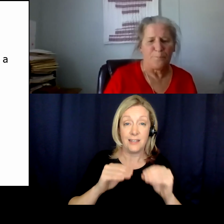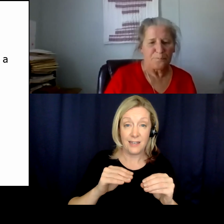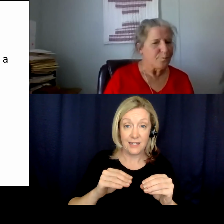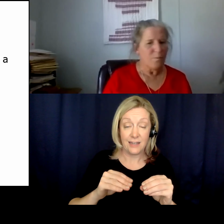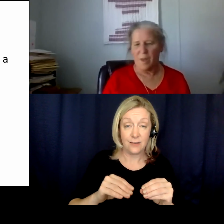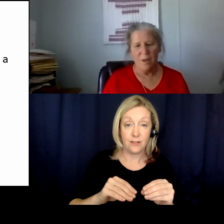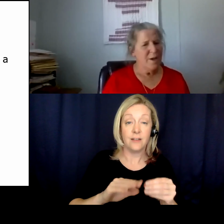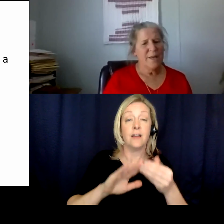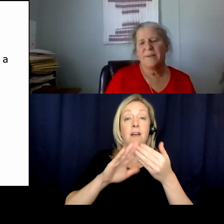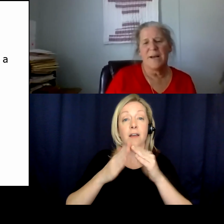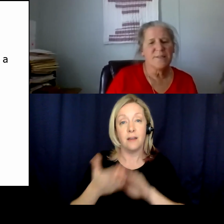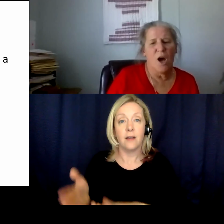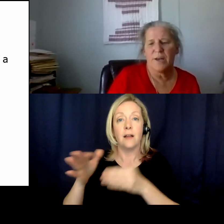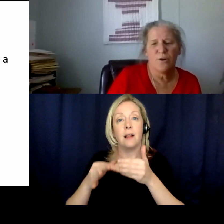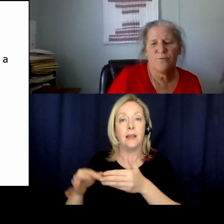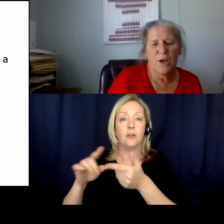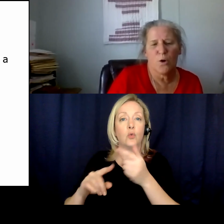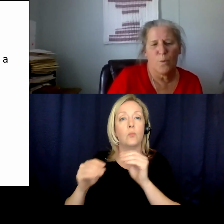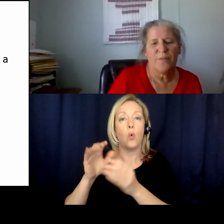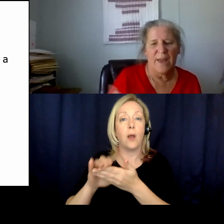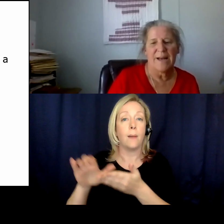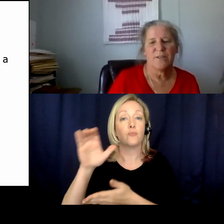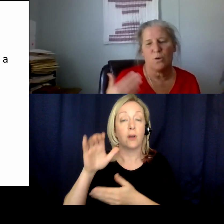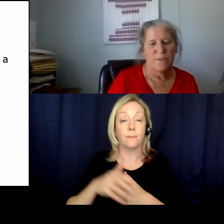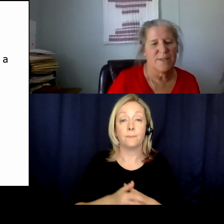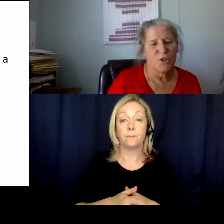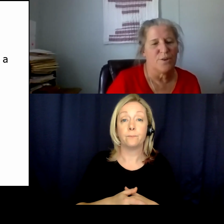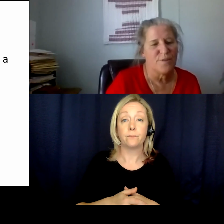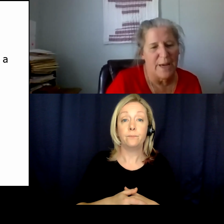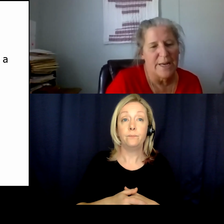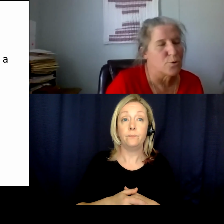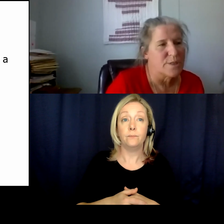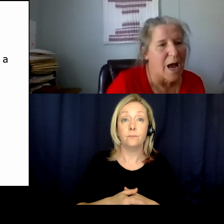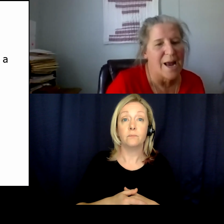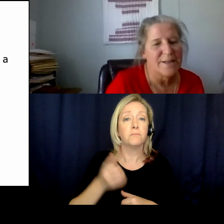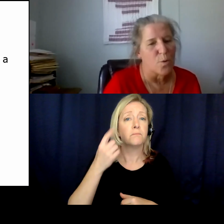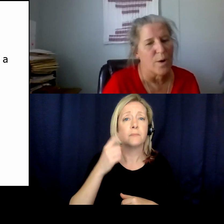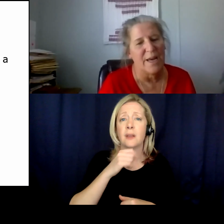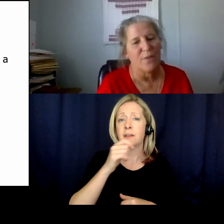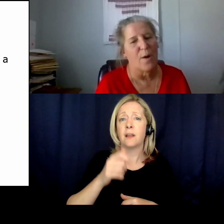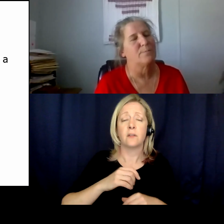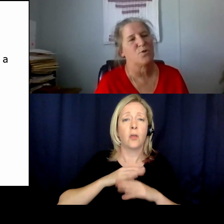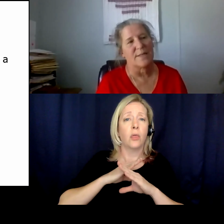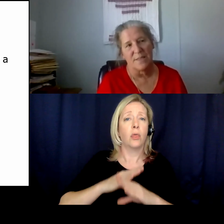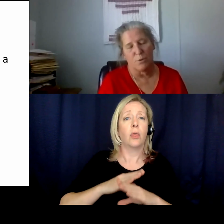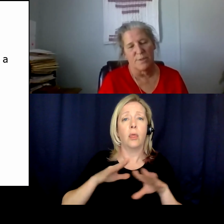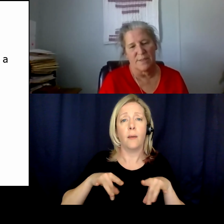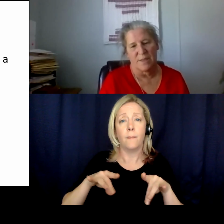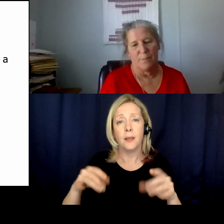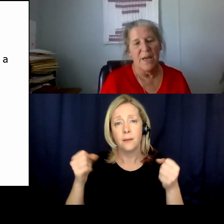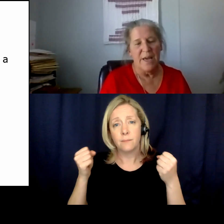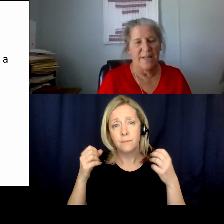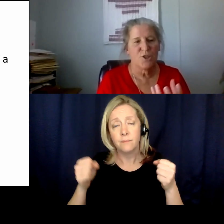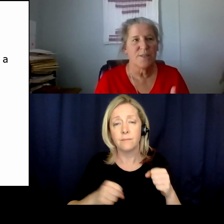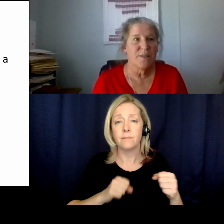well. And it does not interfere with the acquisition of speech or signs or any other abstract symbol